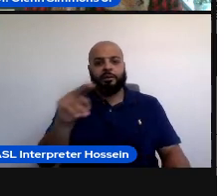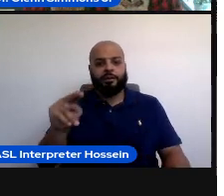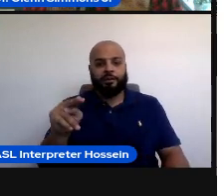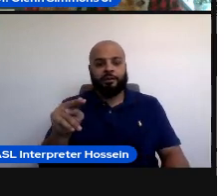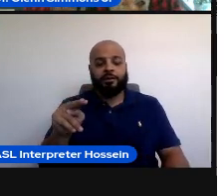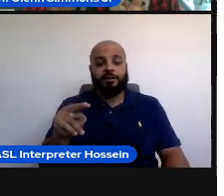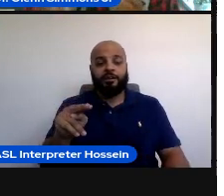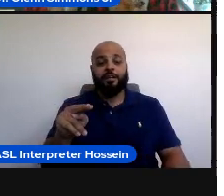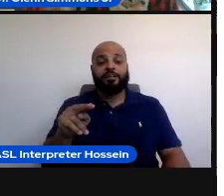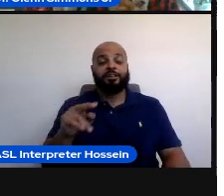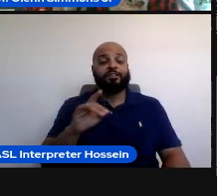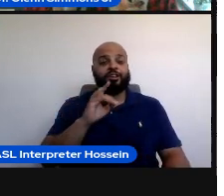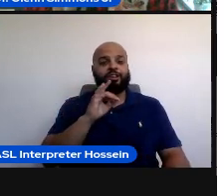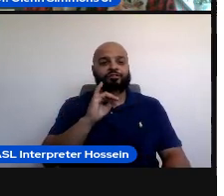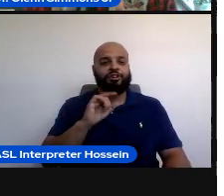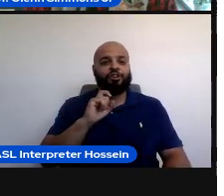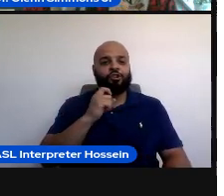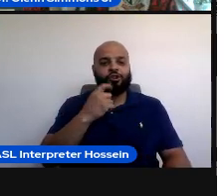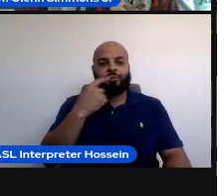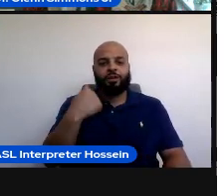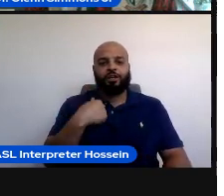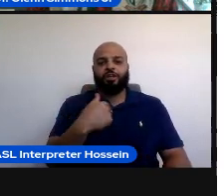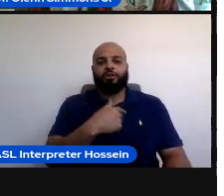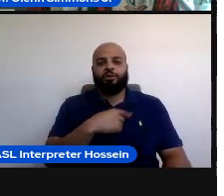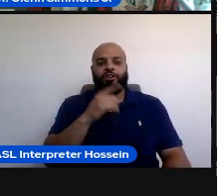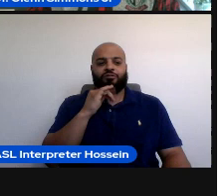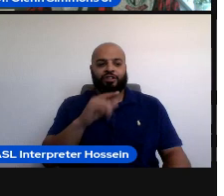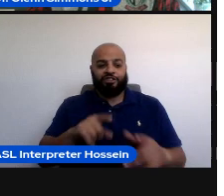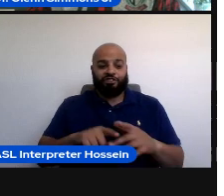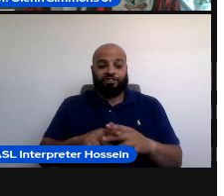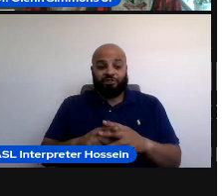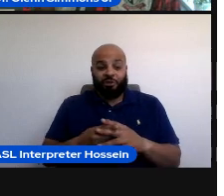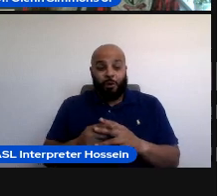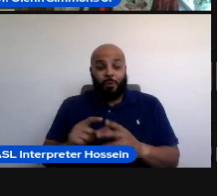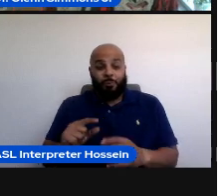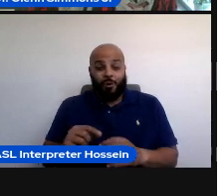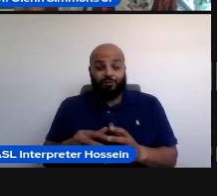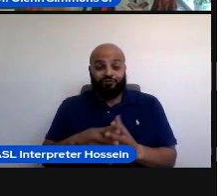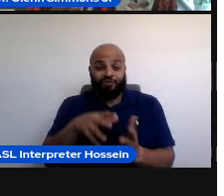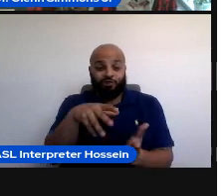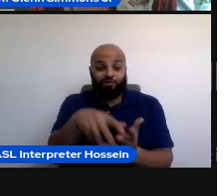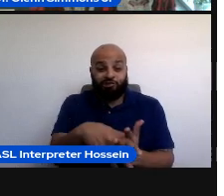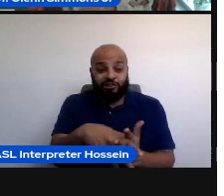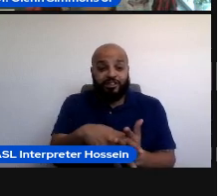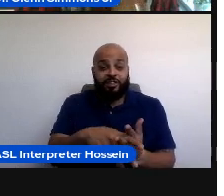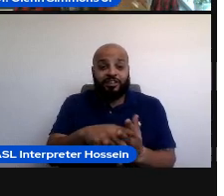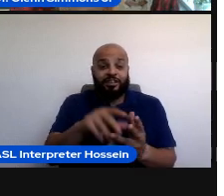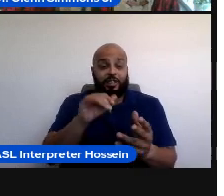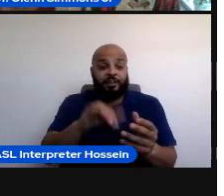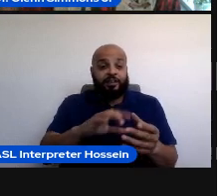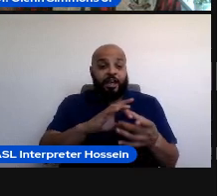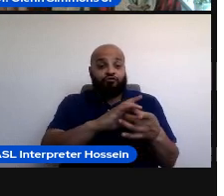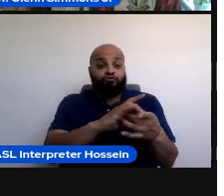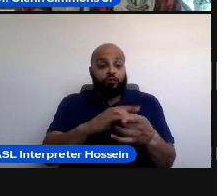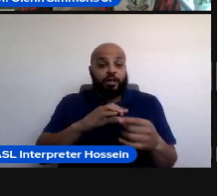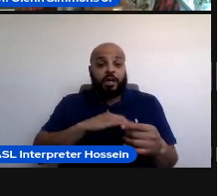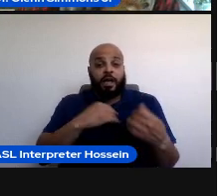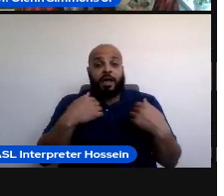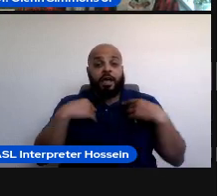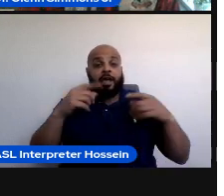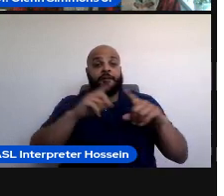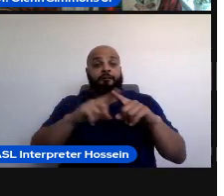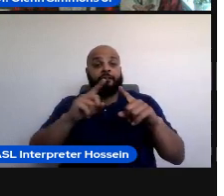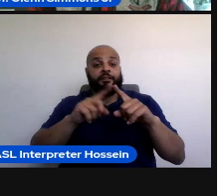we were essentially operating from a grassroots standpoint, the relationships that I had with all these different